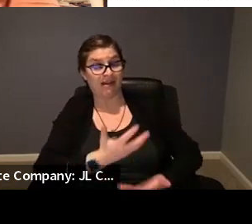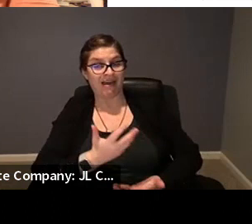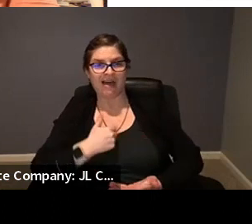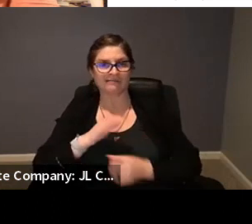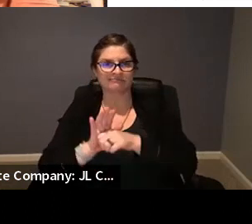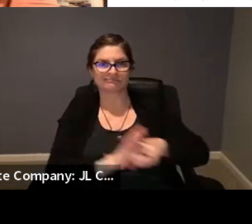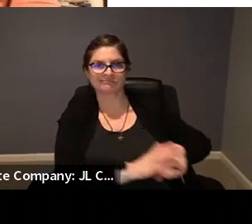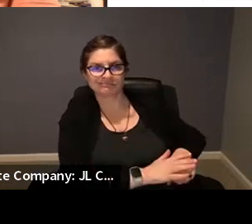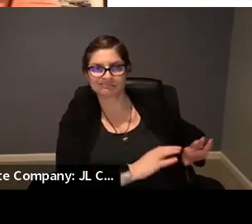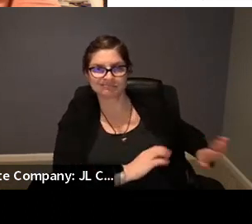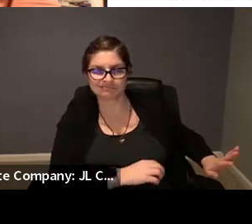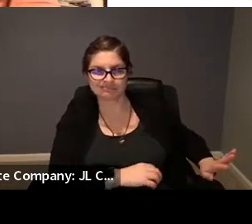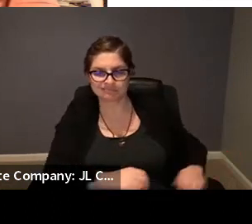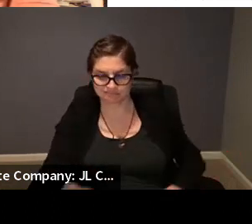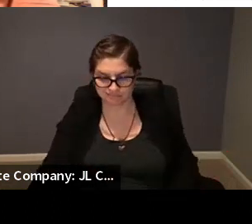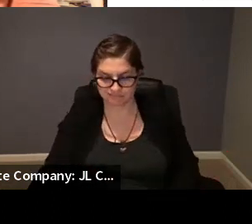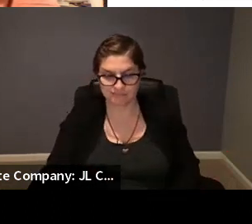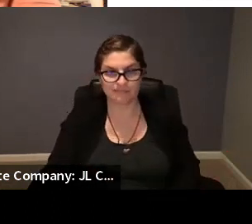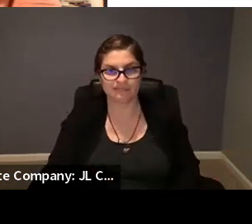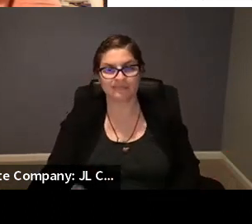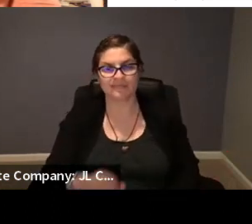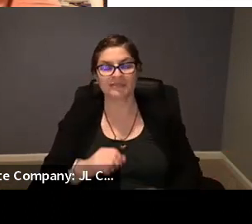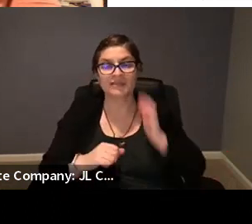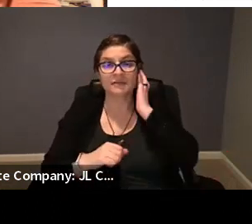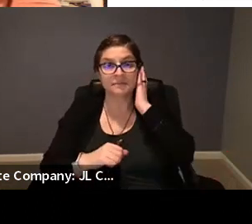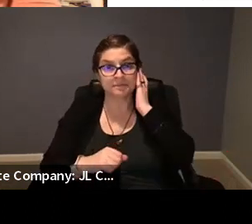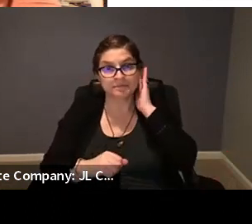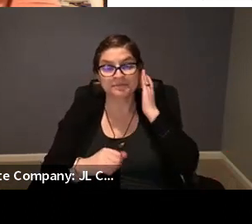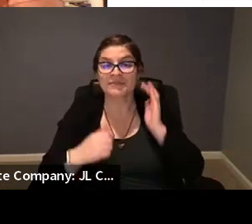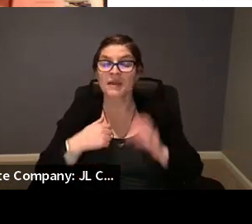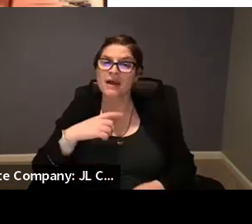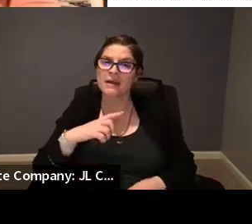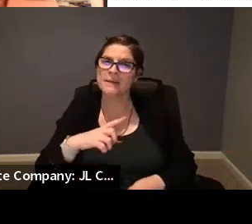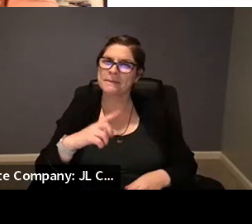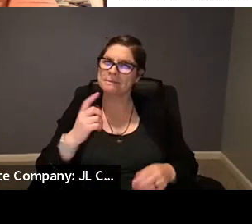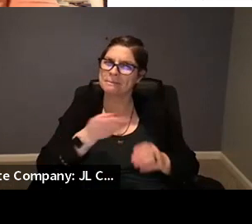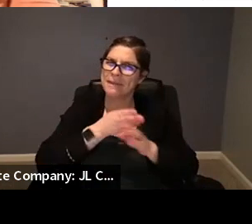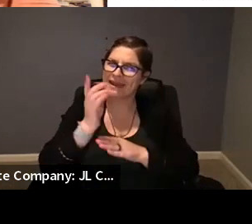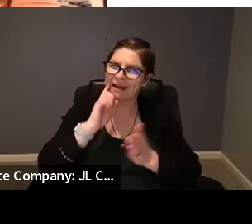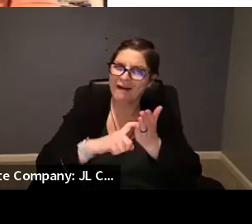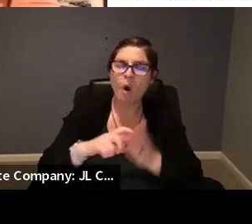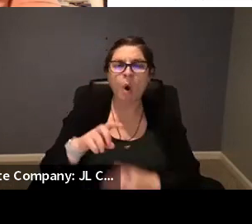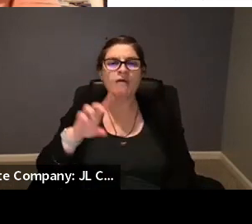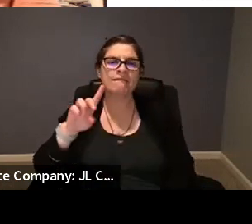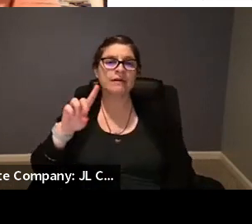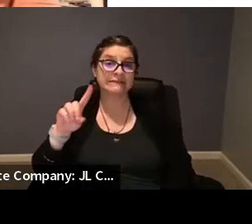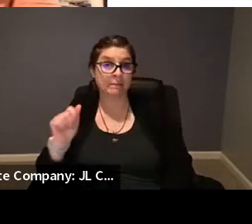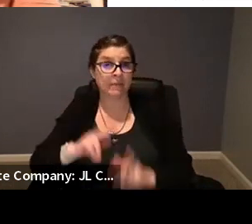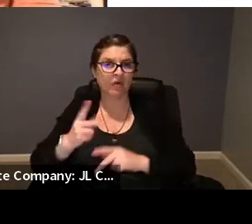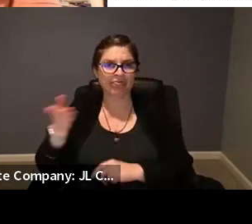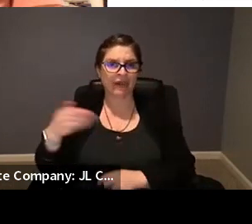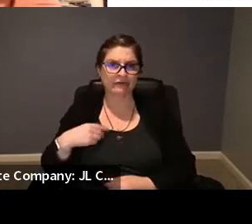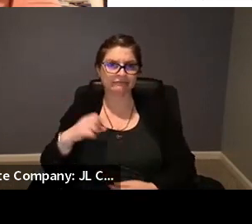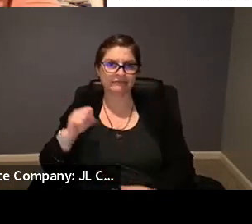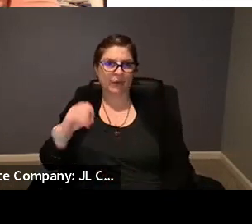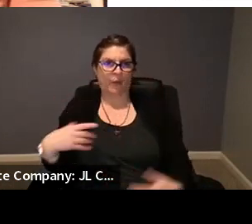disabled advocacy networks, disability Twitter, things like that. But the larger narrative is just like, oh yeah, disabled folks exist, you know, whatever. You know,